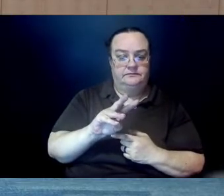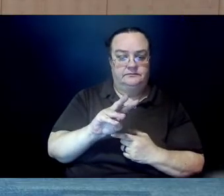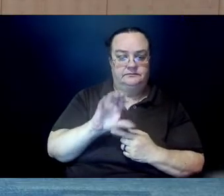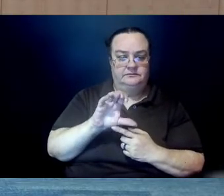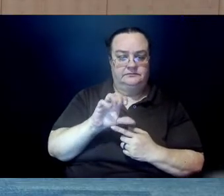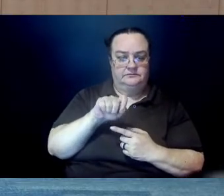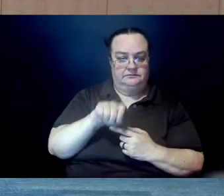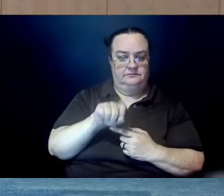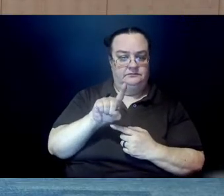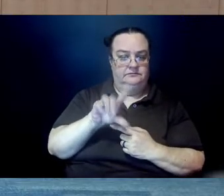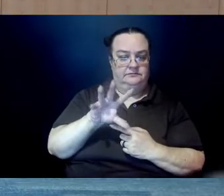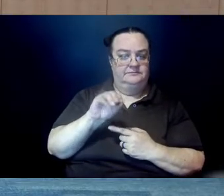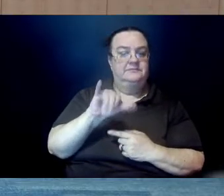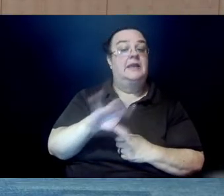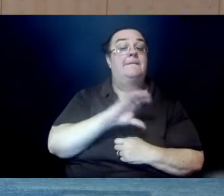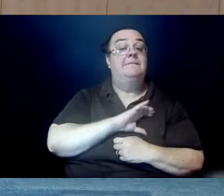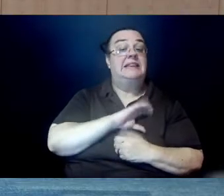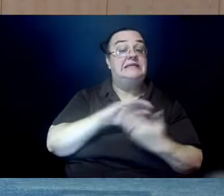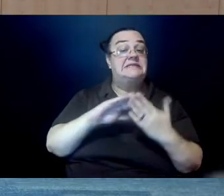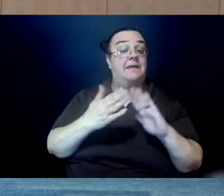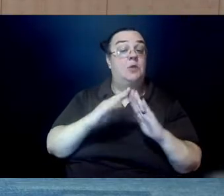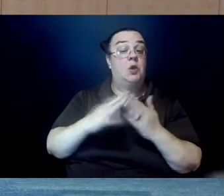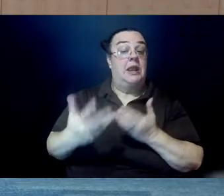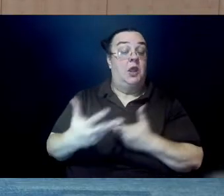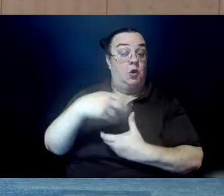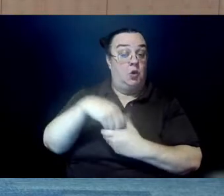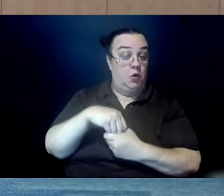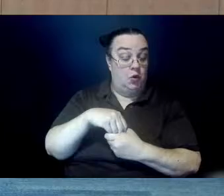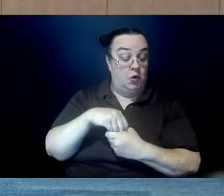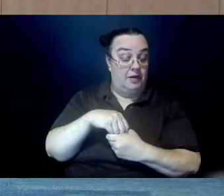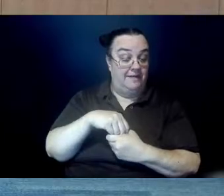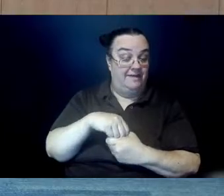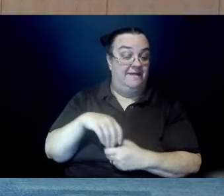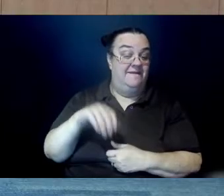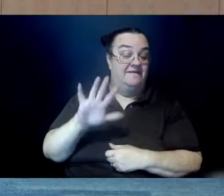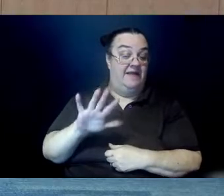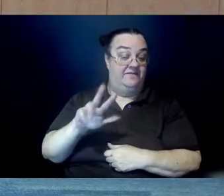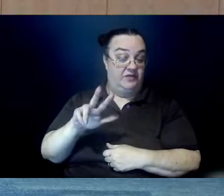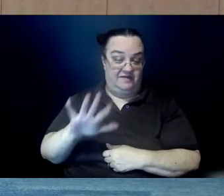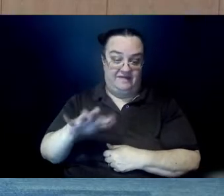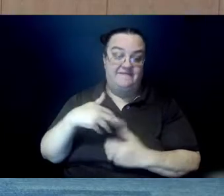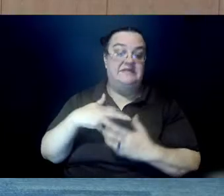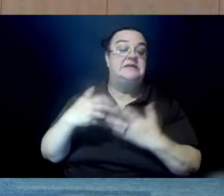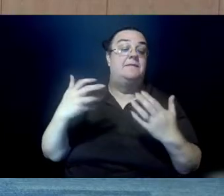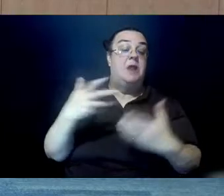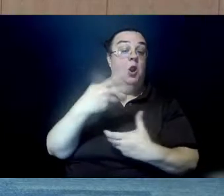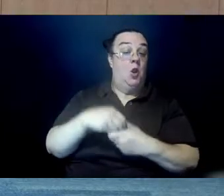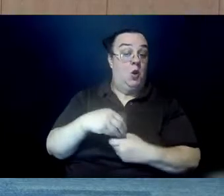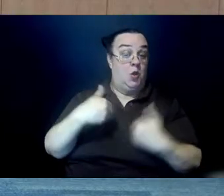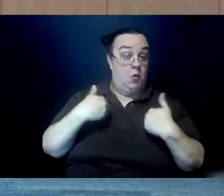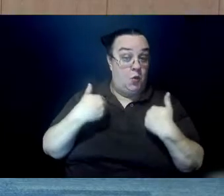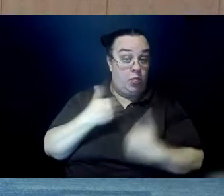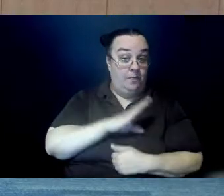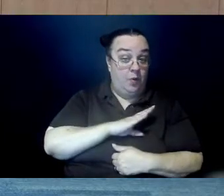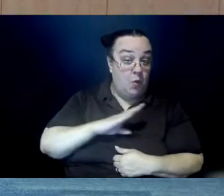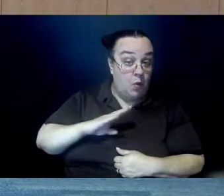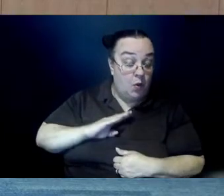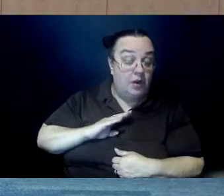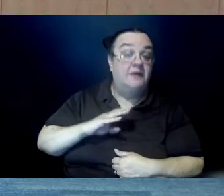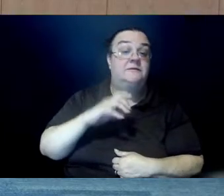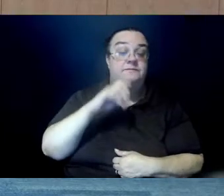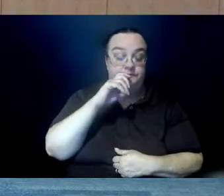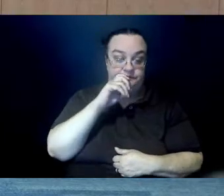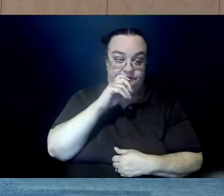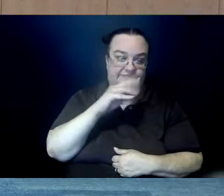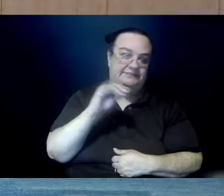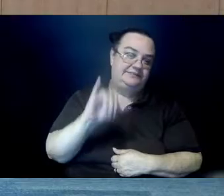600.150, the police community engagement. 535 has a bunch, including the youth board. And this